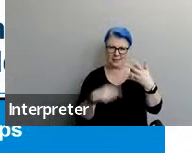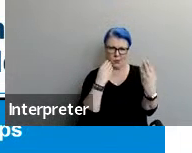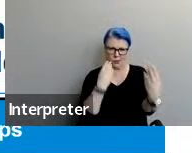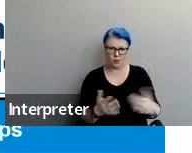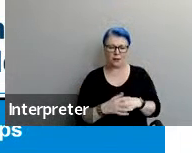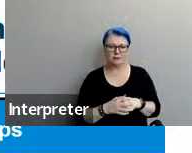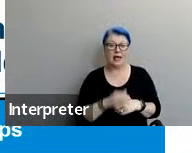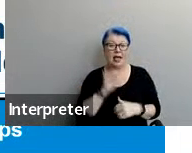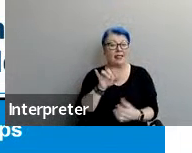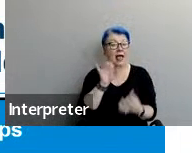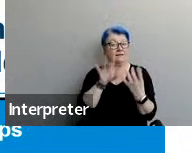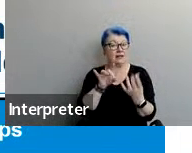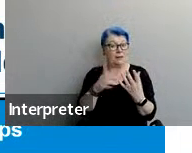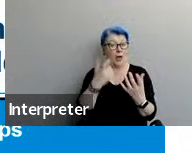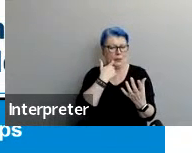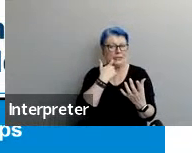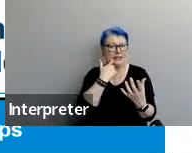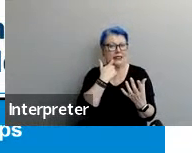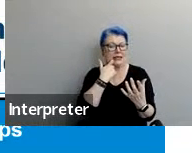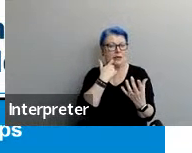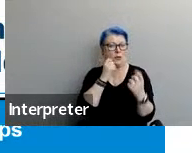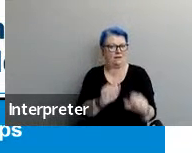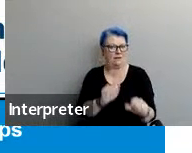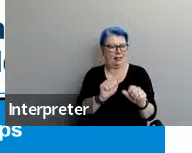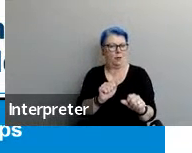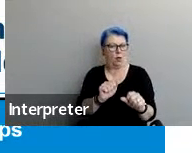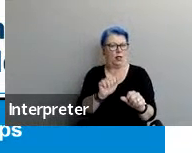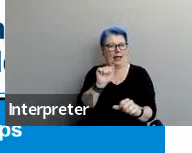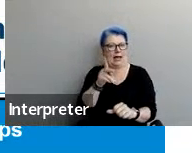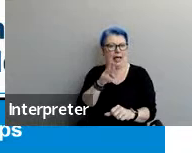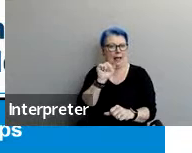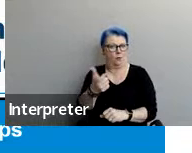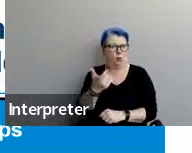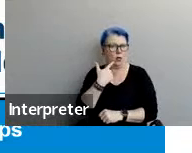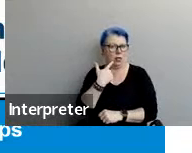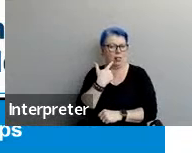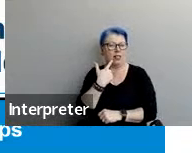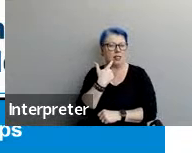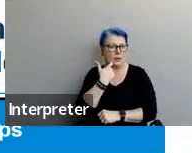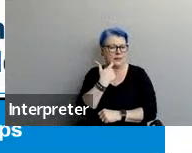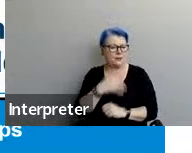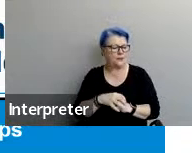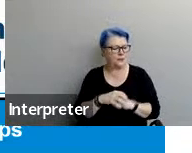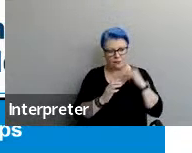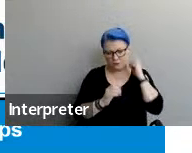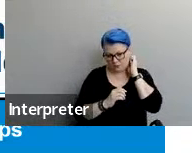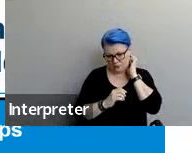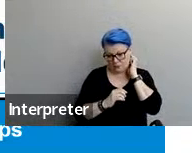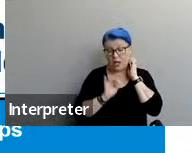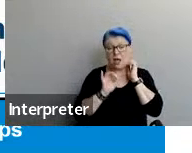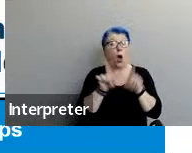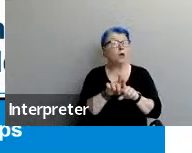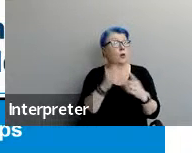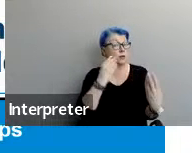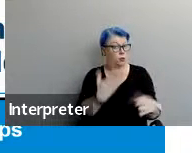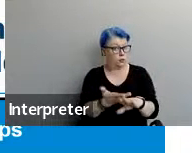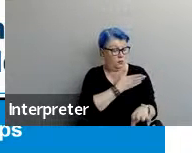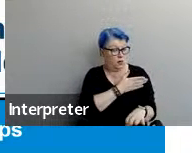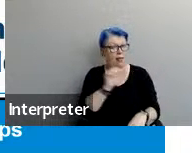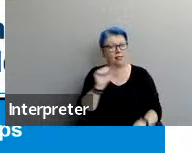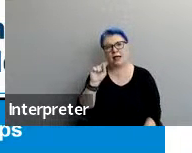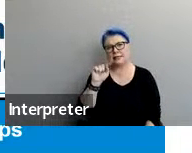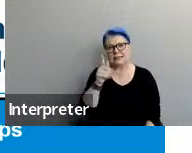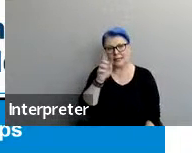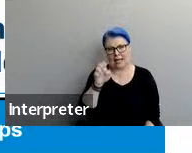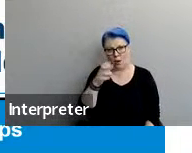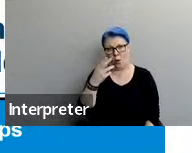that just became available in April with that, and then action planning from that. And then also, as I stated before, that stakeholder